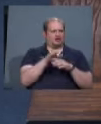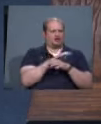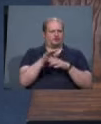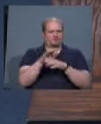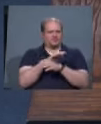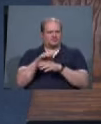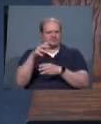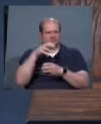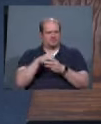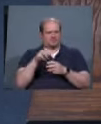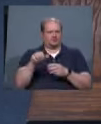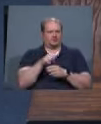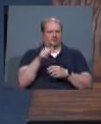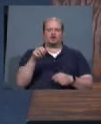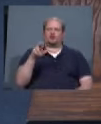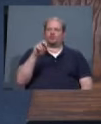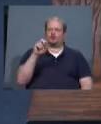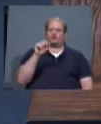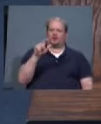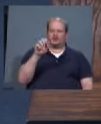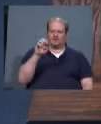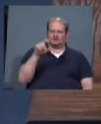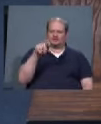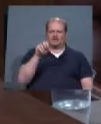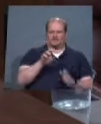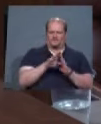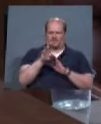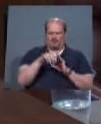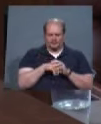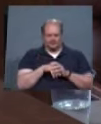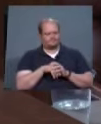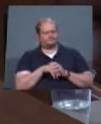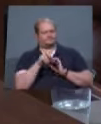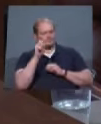businesses, including other real estate developments. Okay. And then